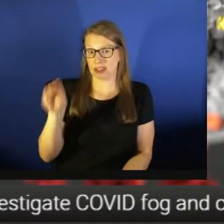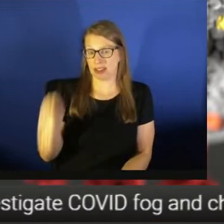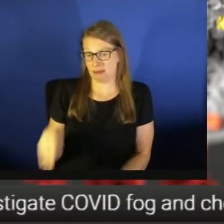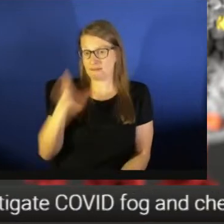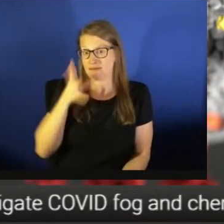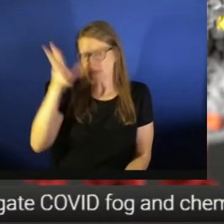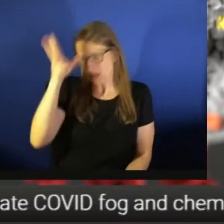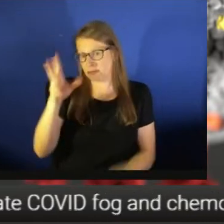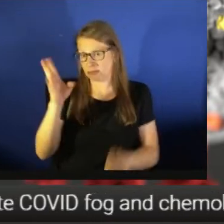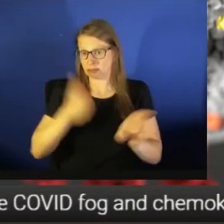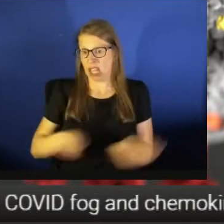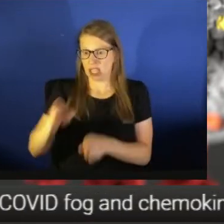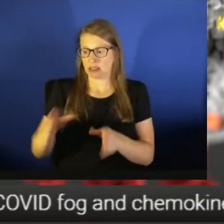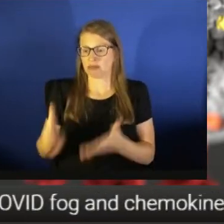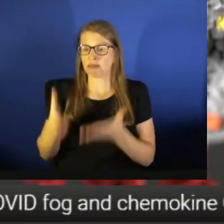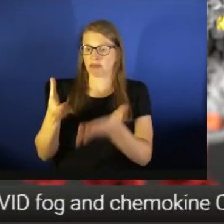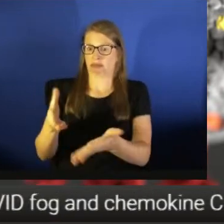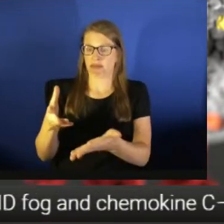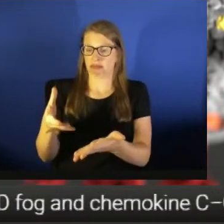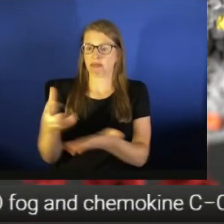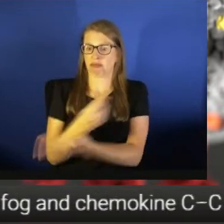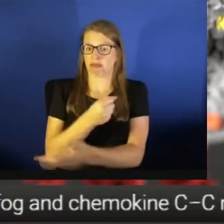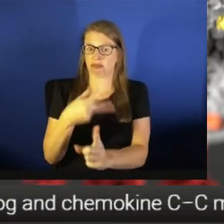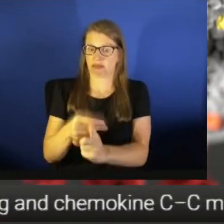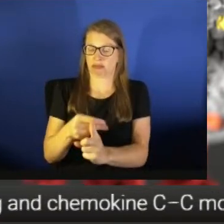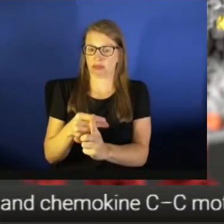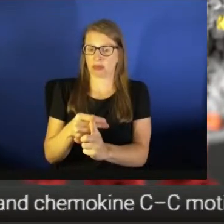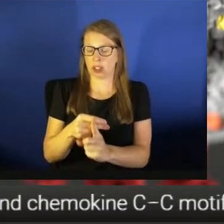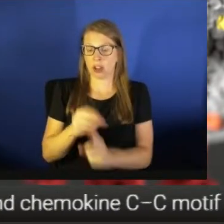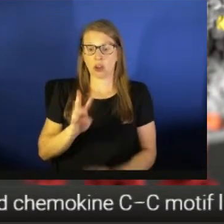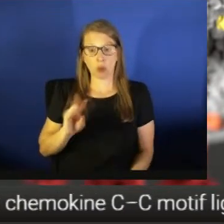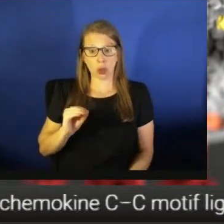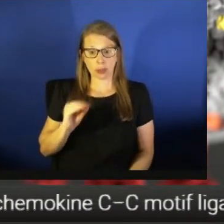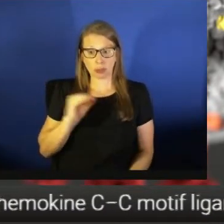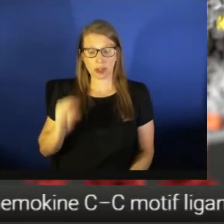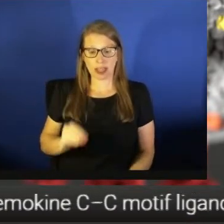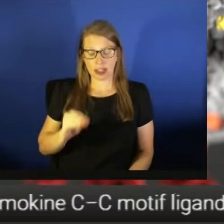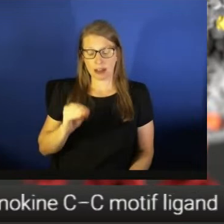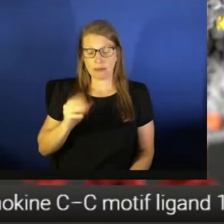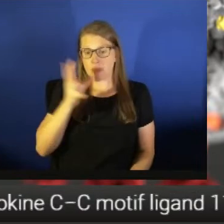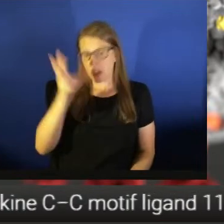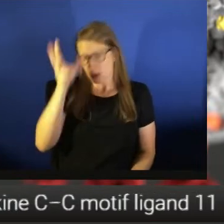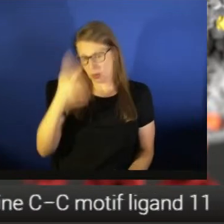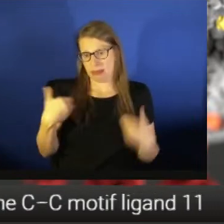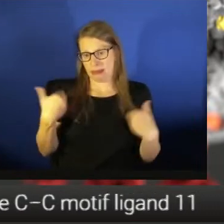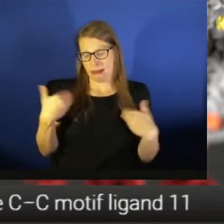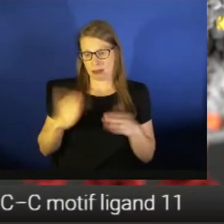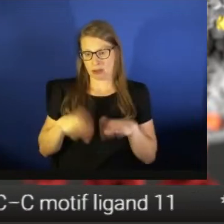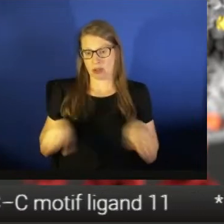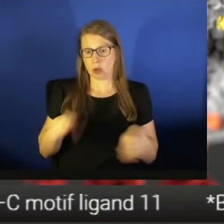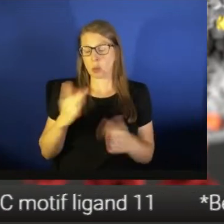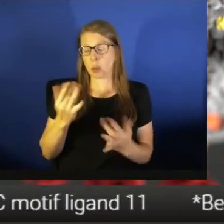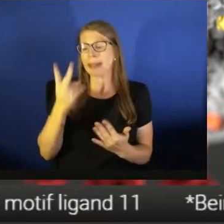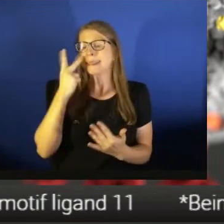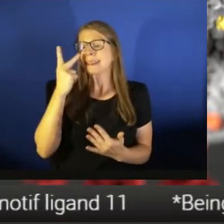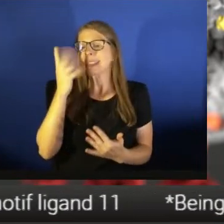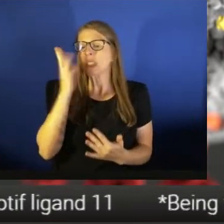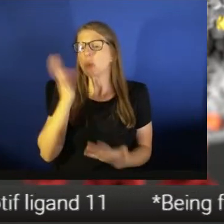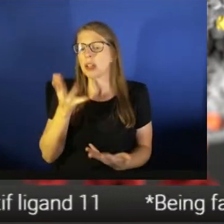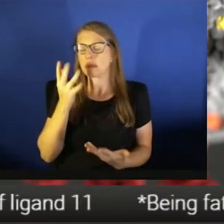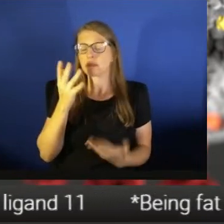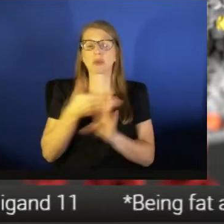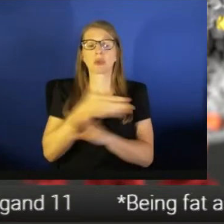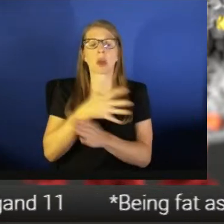child vaccinated as soon as possible. 40% of parents of young children say they would wait and see before vaccinating their